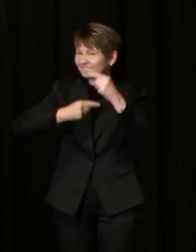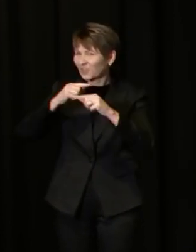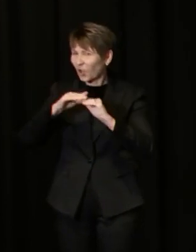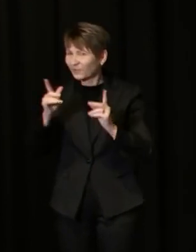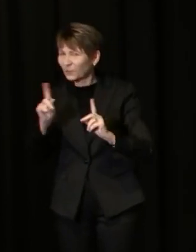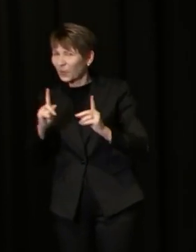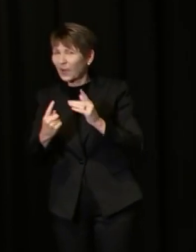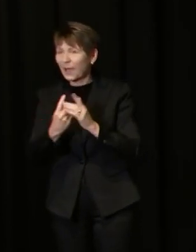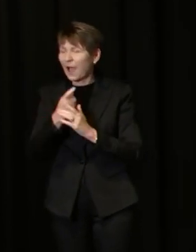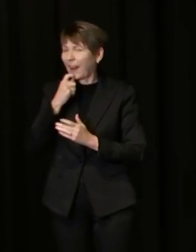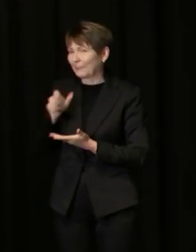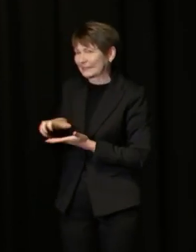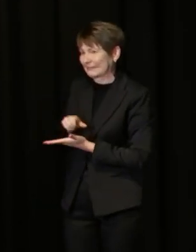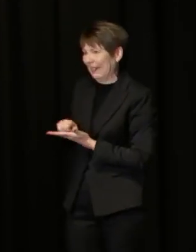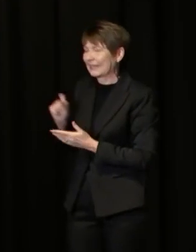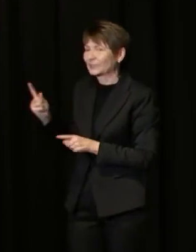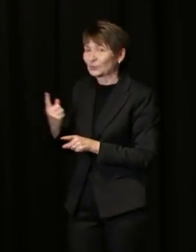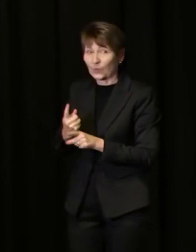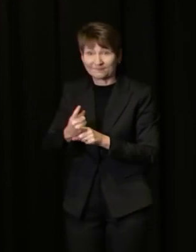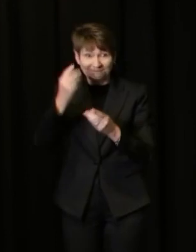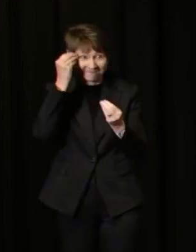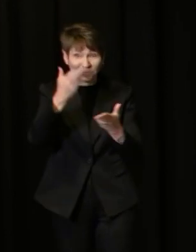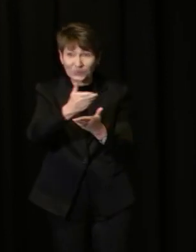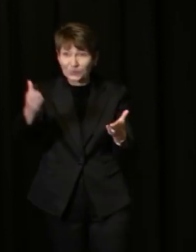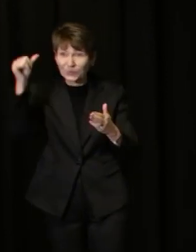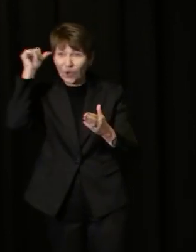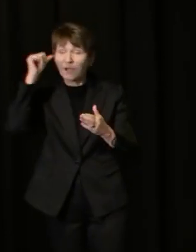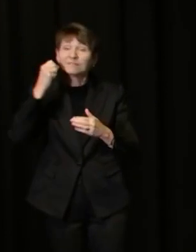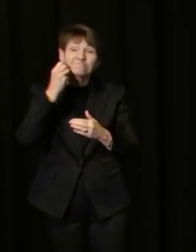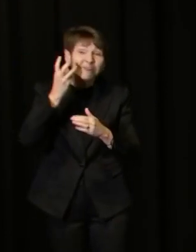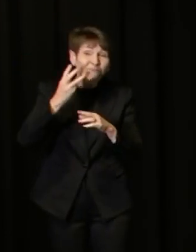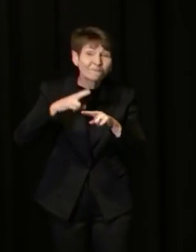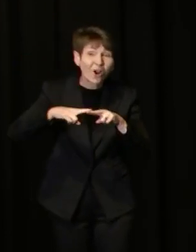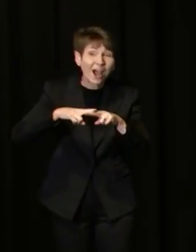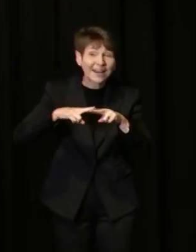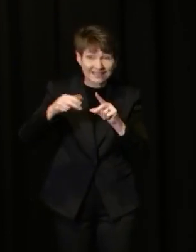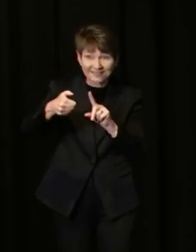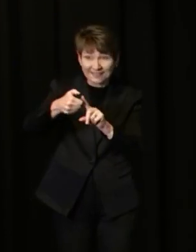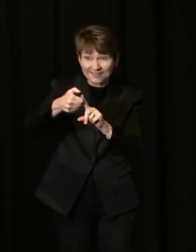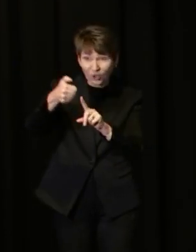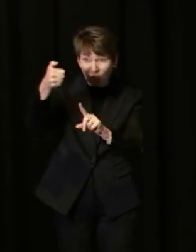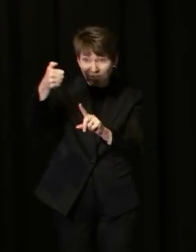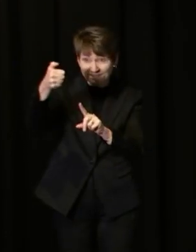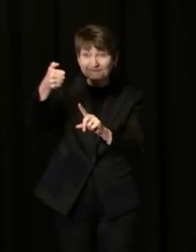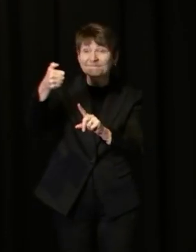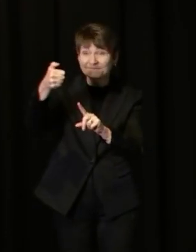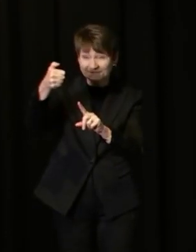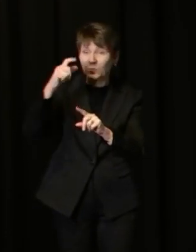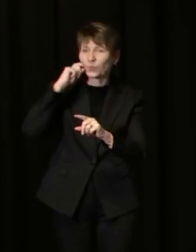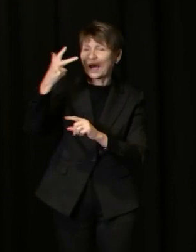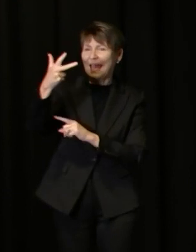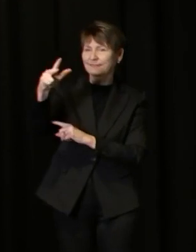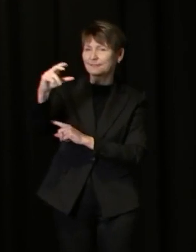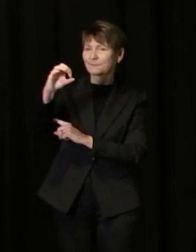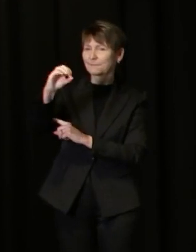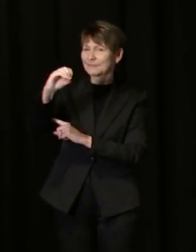I'll steal some of his thunder by saying that I can confirm that at 6 p.m. this Friday, we will flick the switch and we will move to